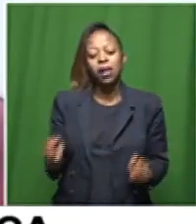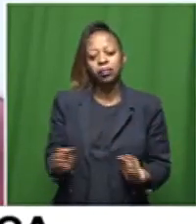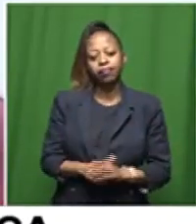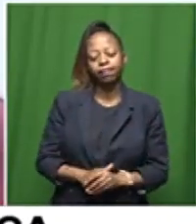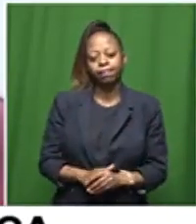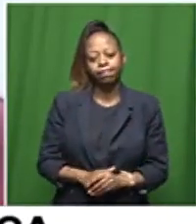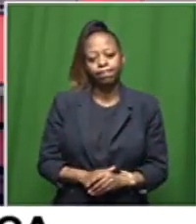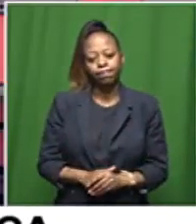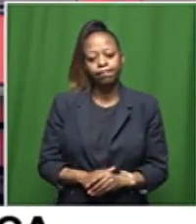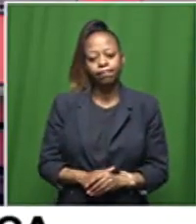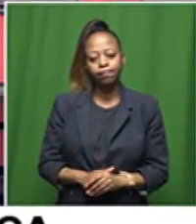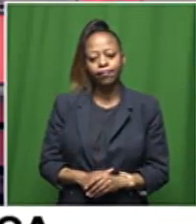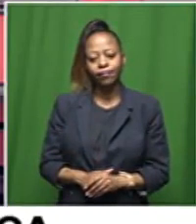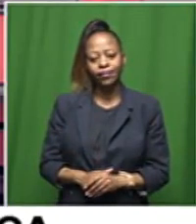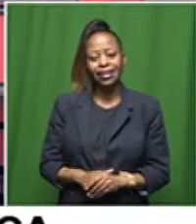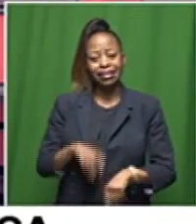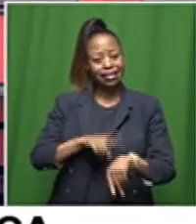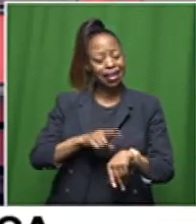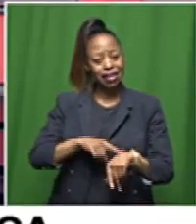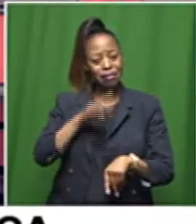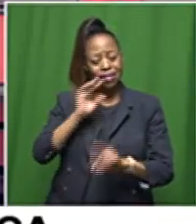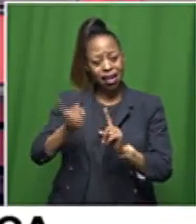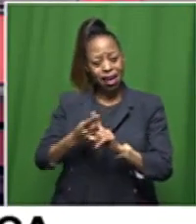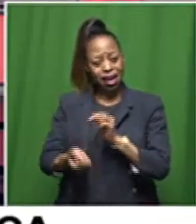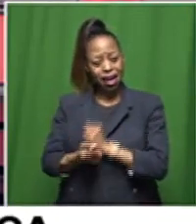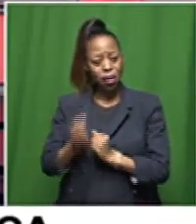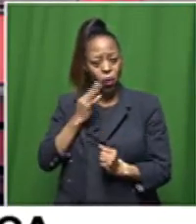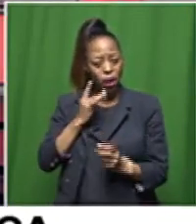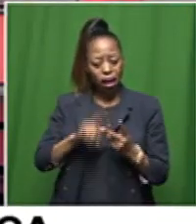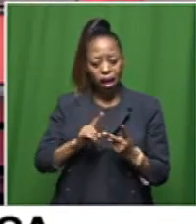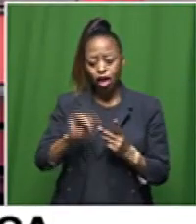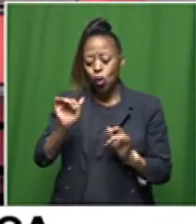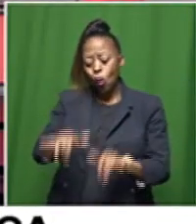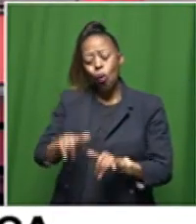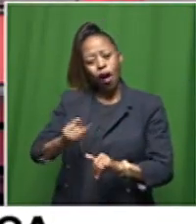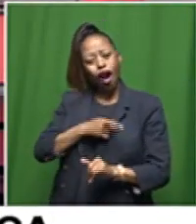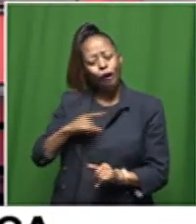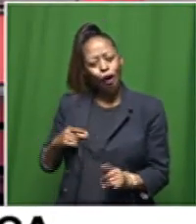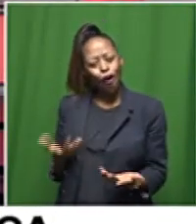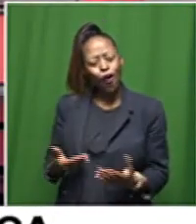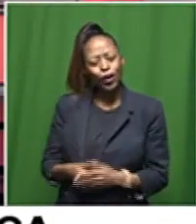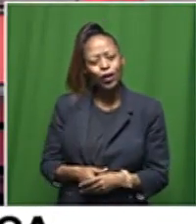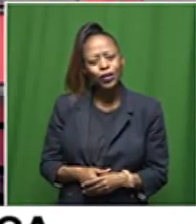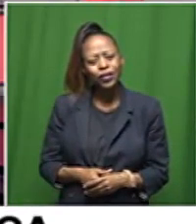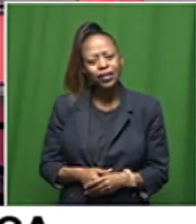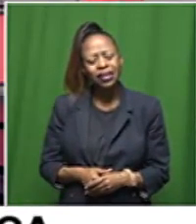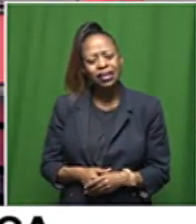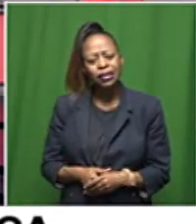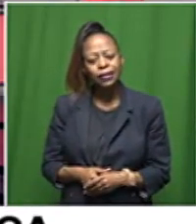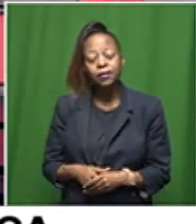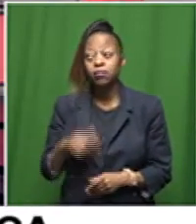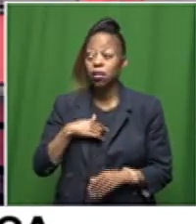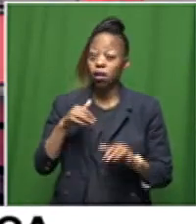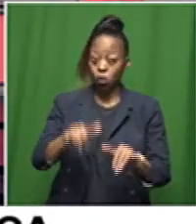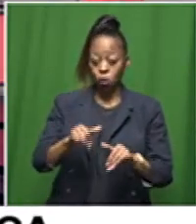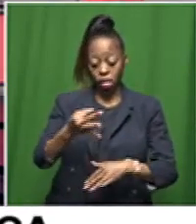waiting. So let's talk about timelines. I mean, when did the accident happen and how long have you been waiting for all these surgeries? I've been